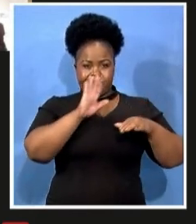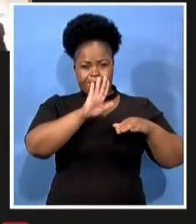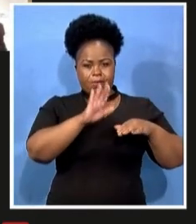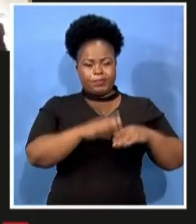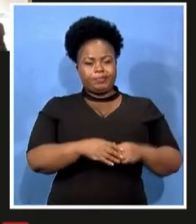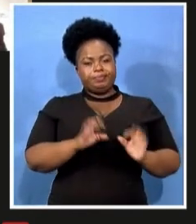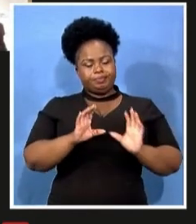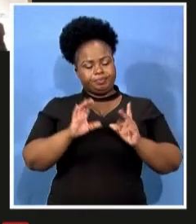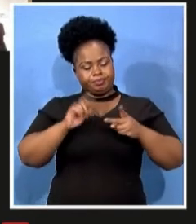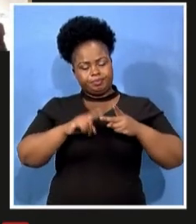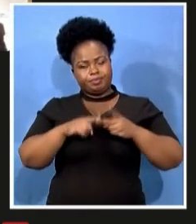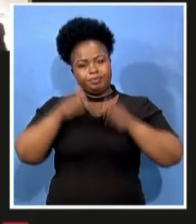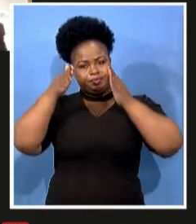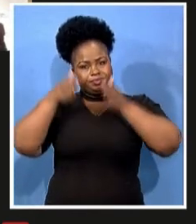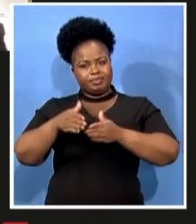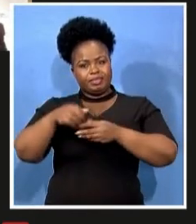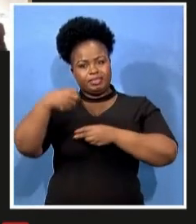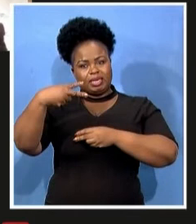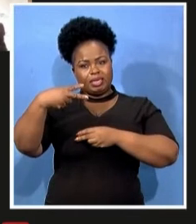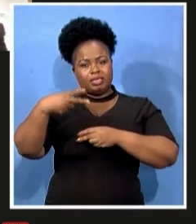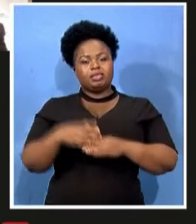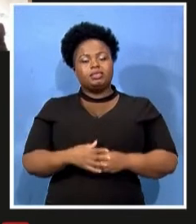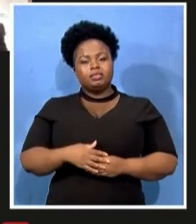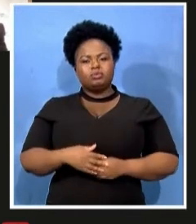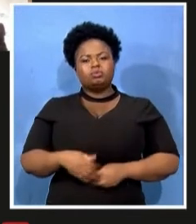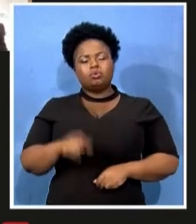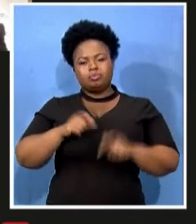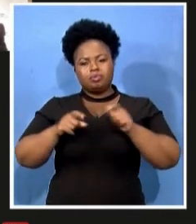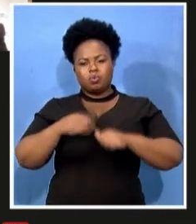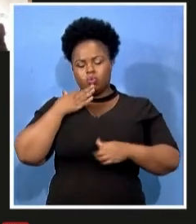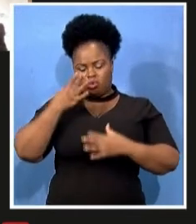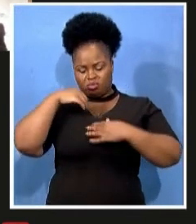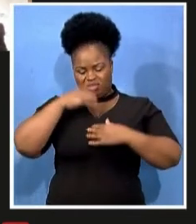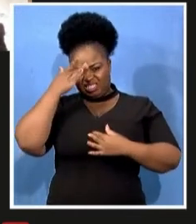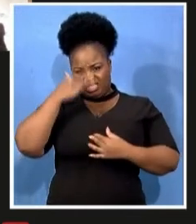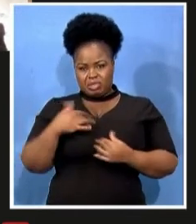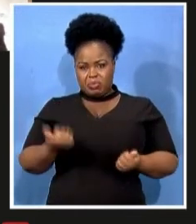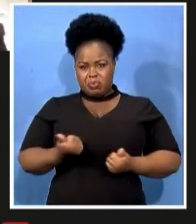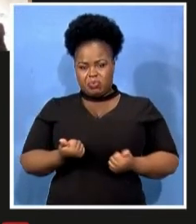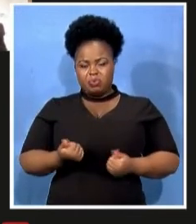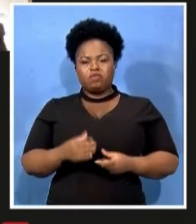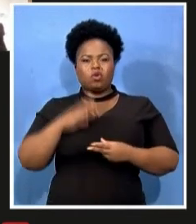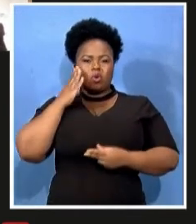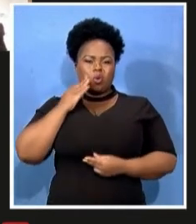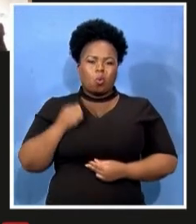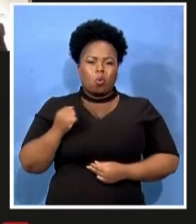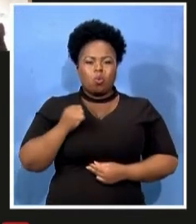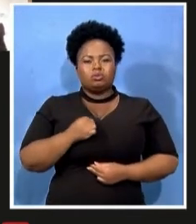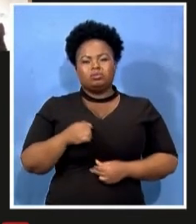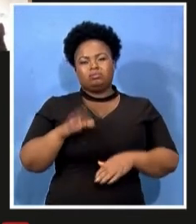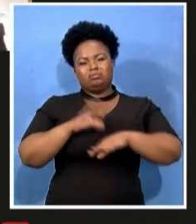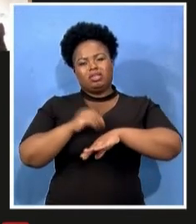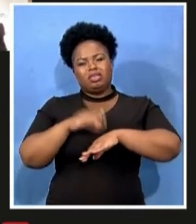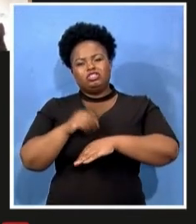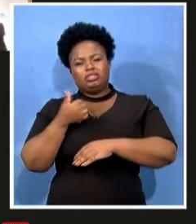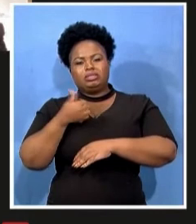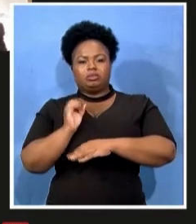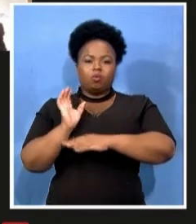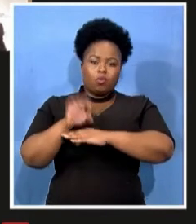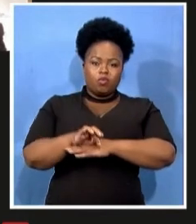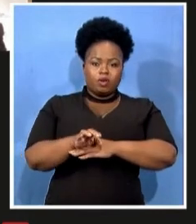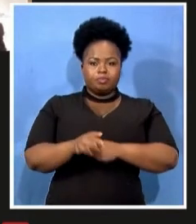with comorbidities, the old is over 60 and so on. And we will then